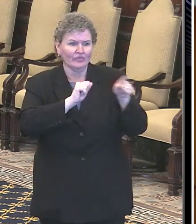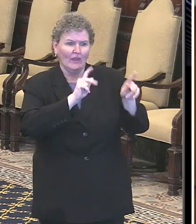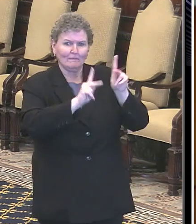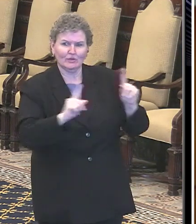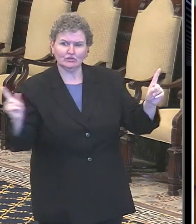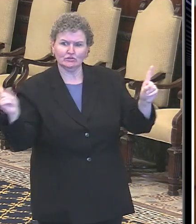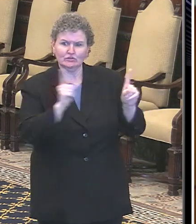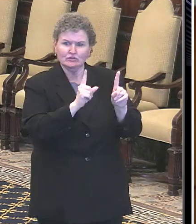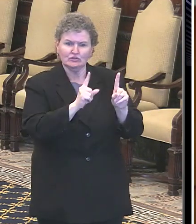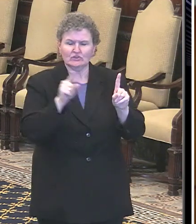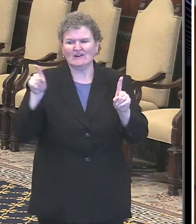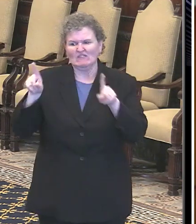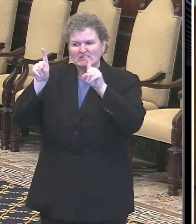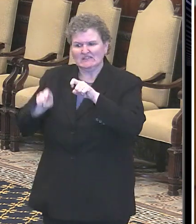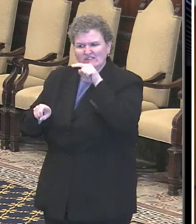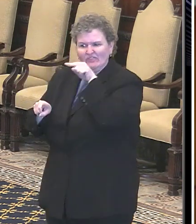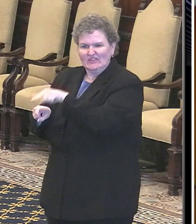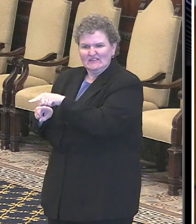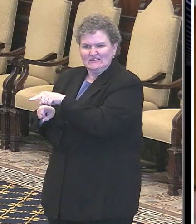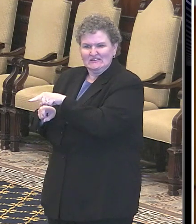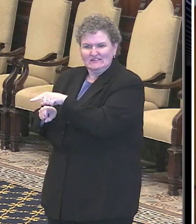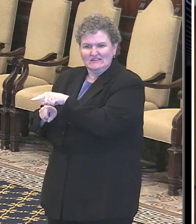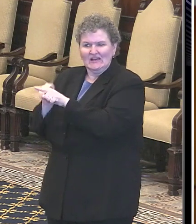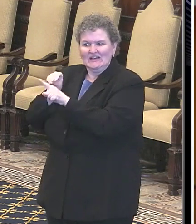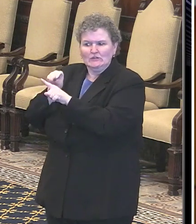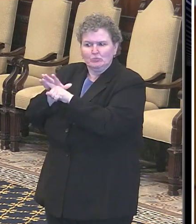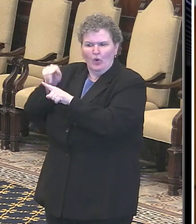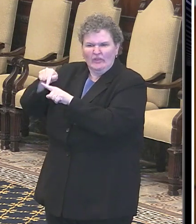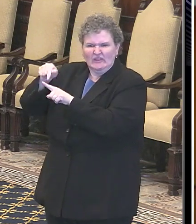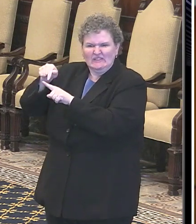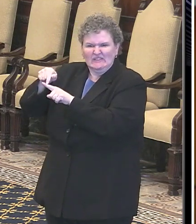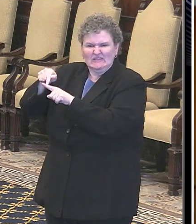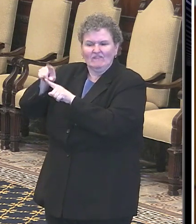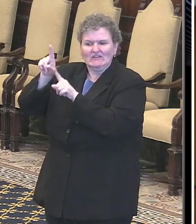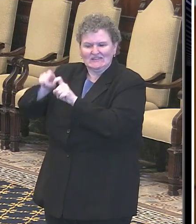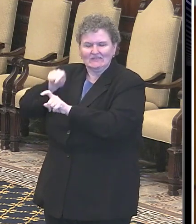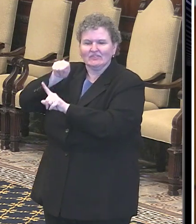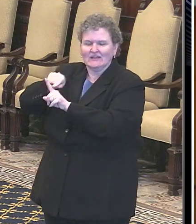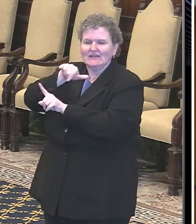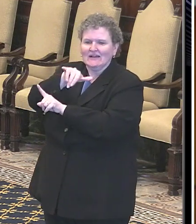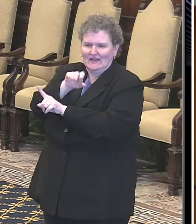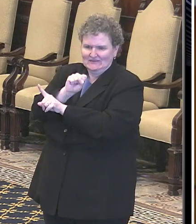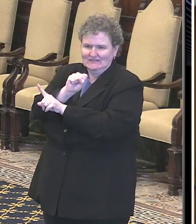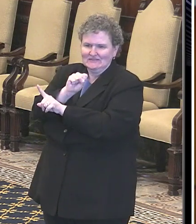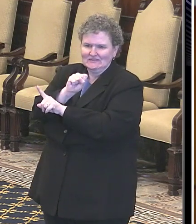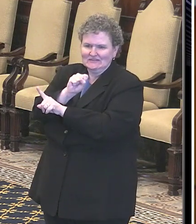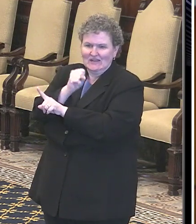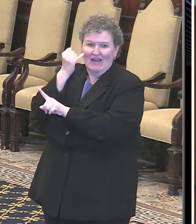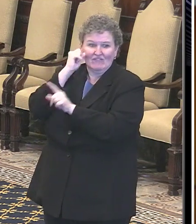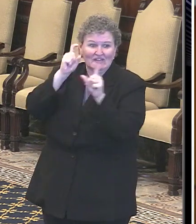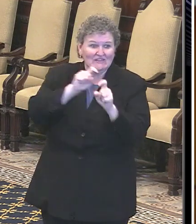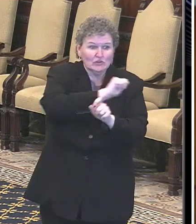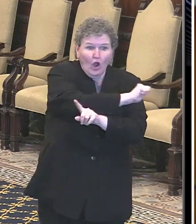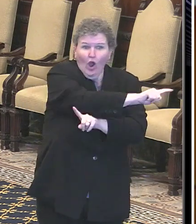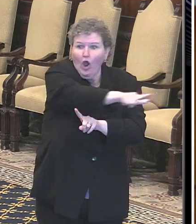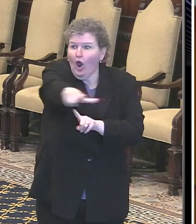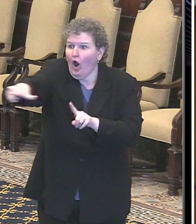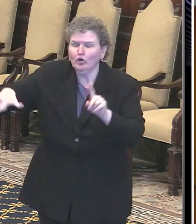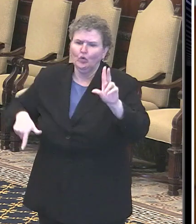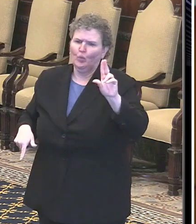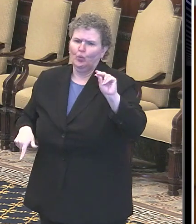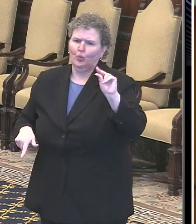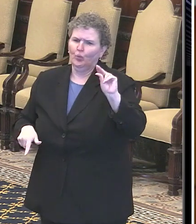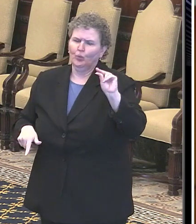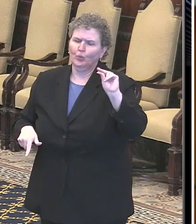of the availability of testing, and because it isn't clear that testing all the other people who don't have symptoms really would have a real benefit. So right now we're trying to sort of, do the testing